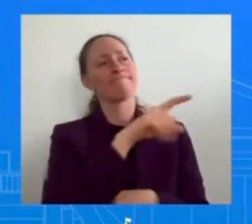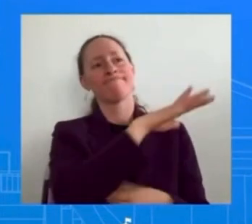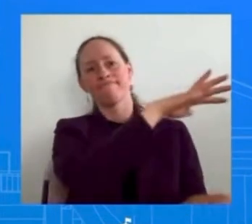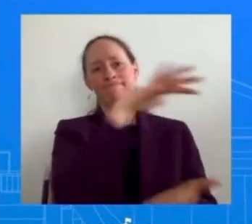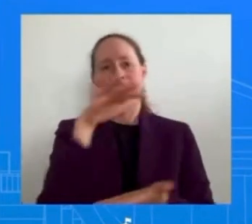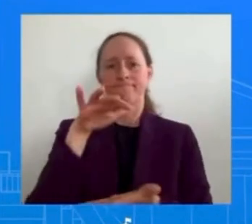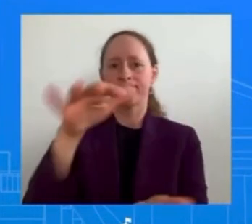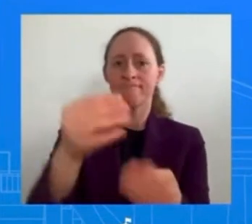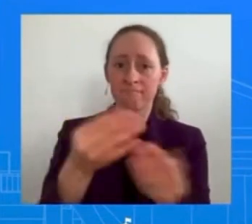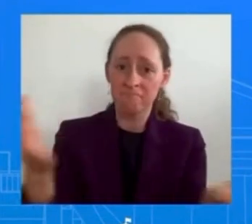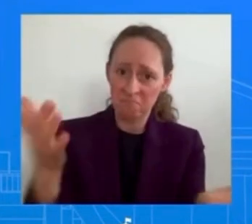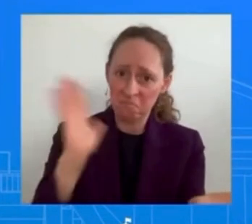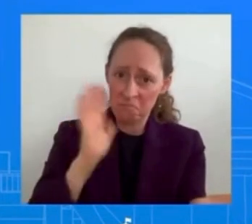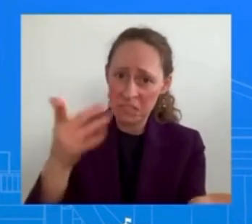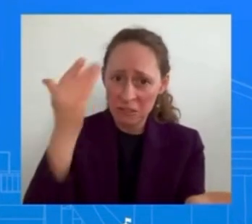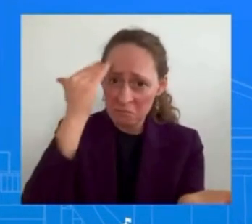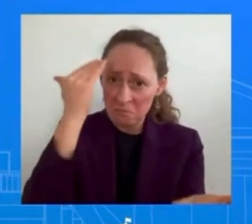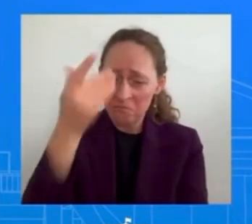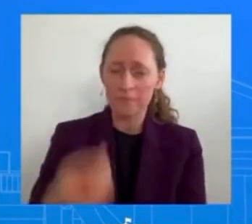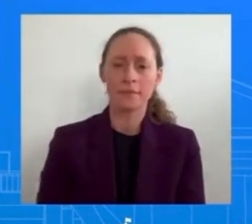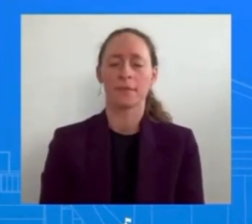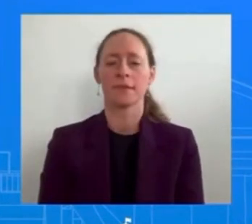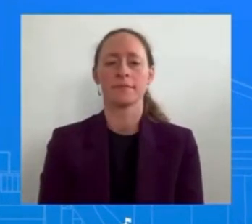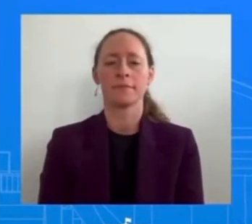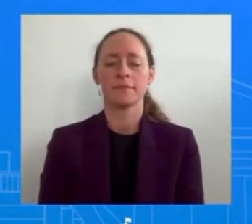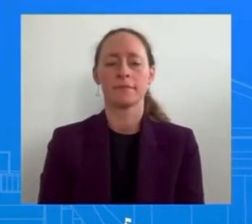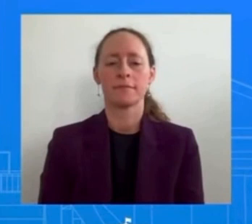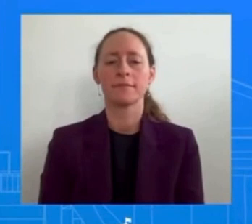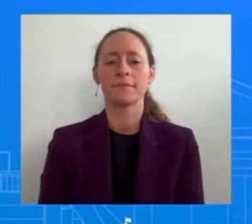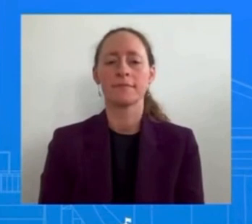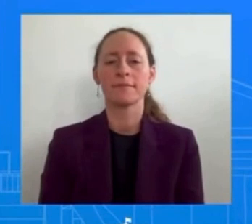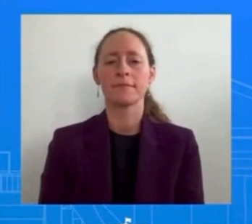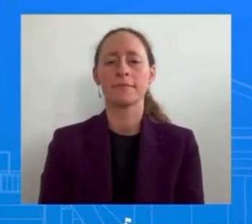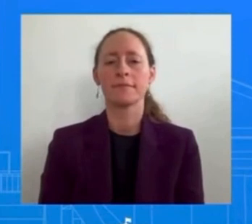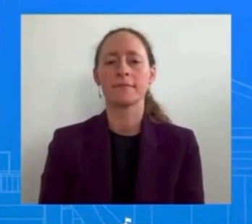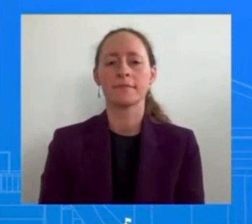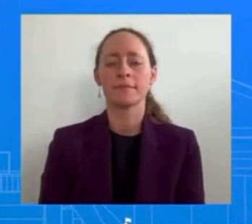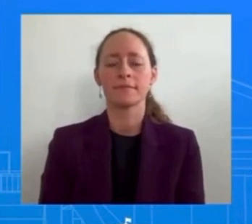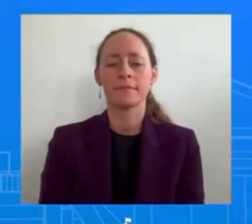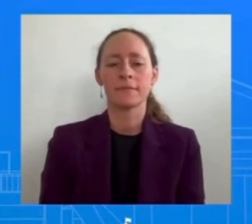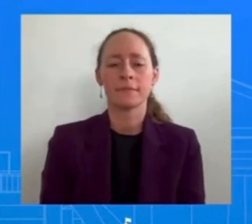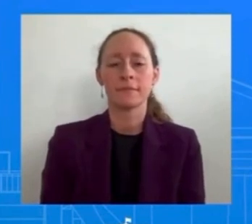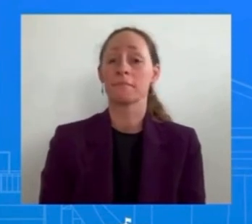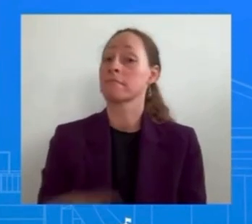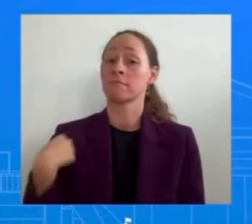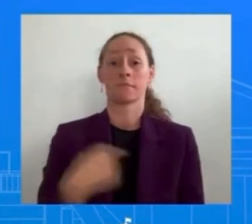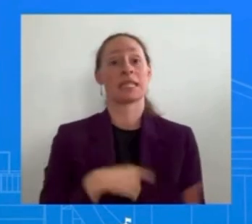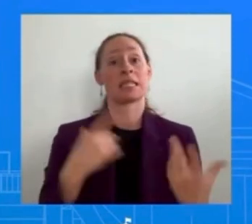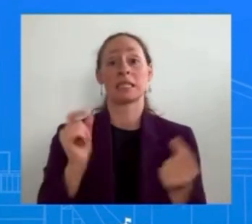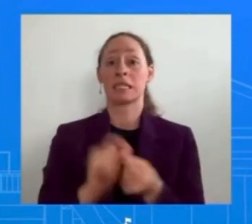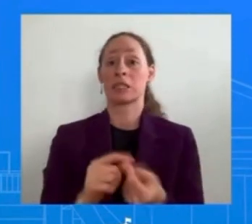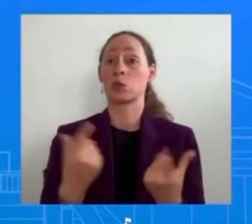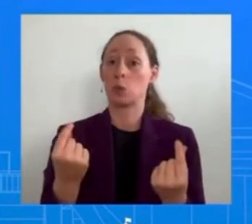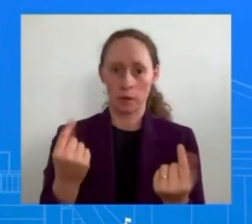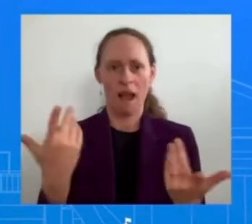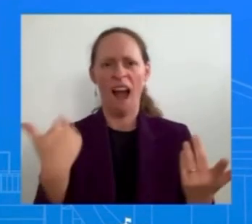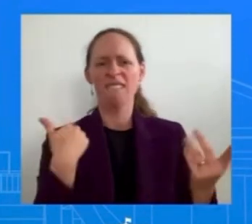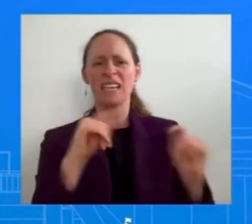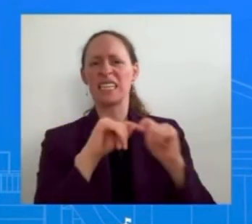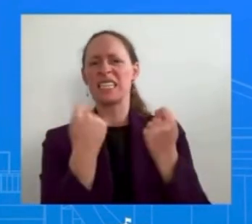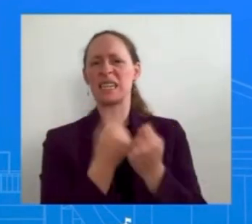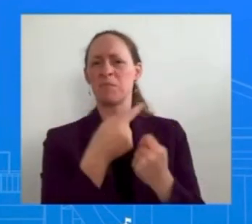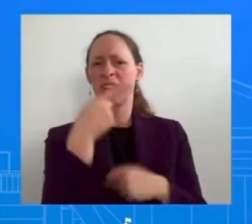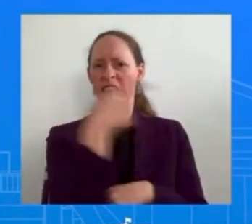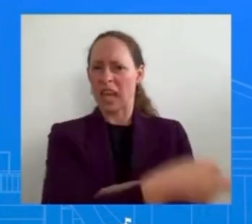And I think part of what we have done as we have embedded our teams in is we help them think about what their potential needs are going to be, and bringing in